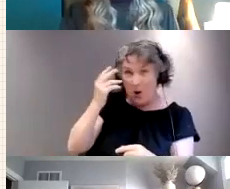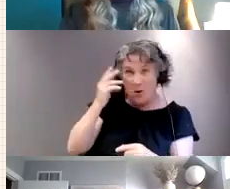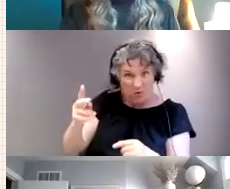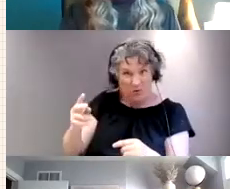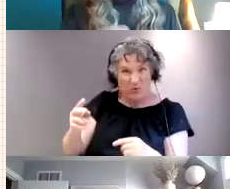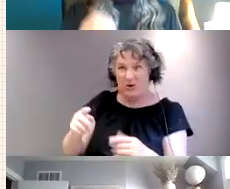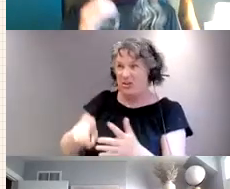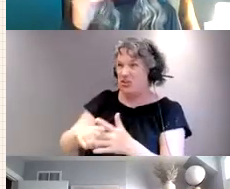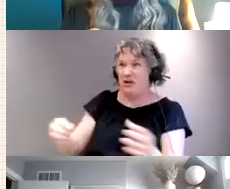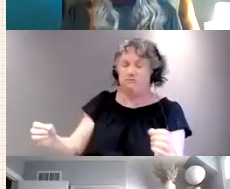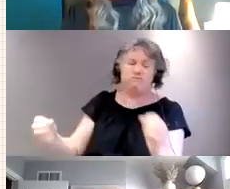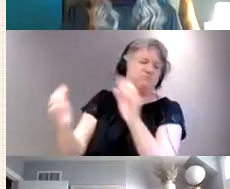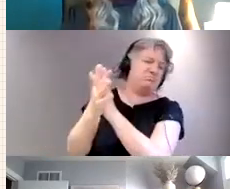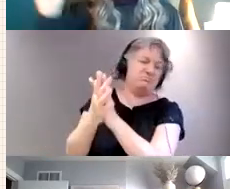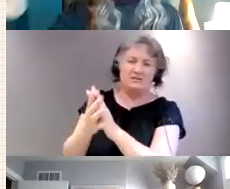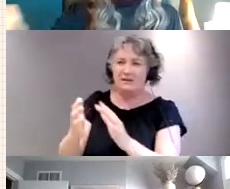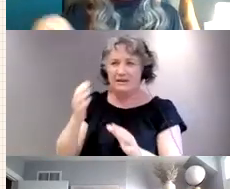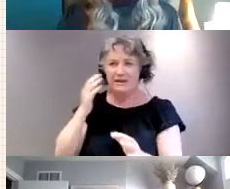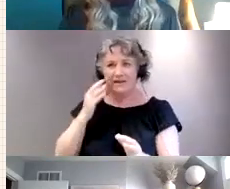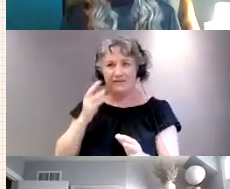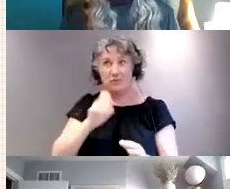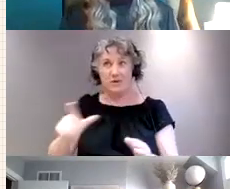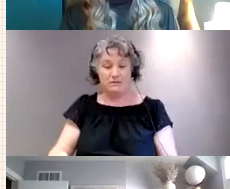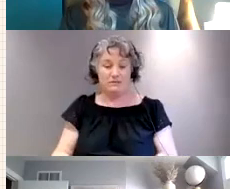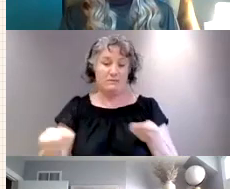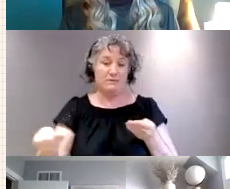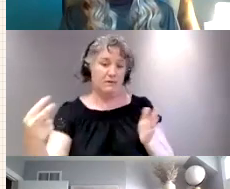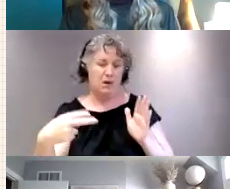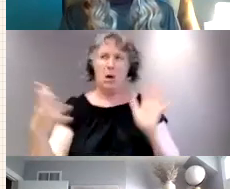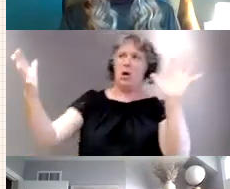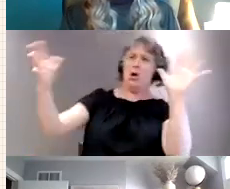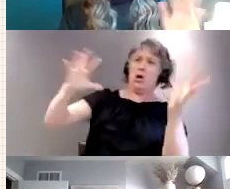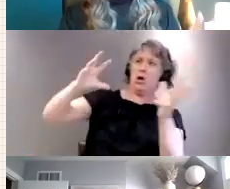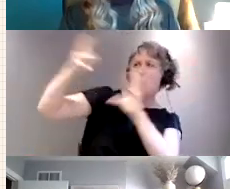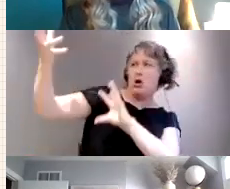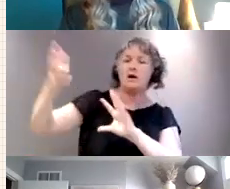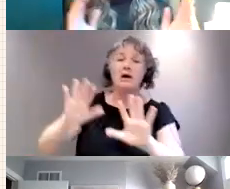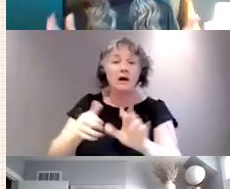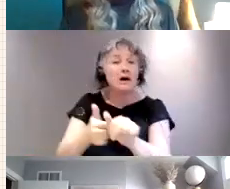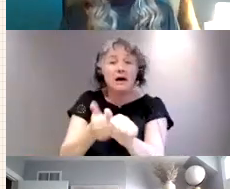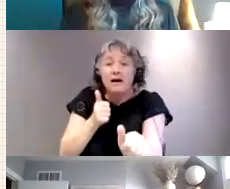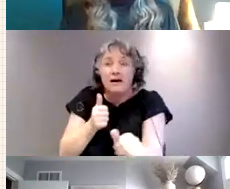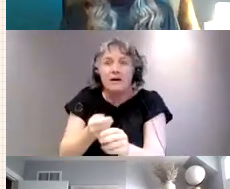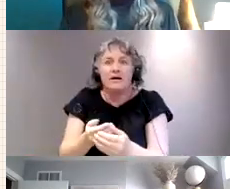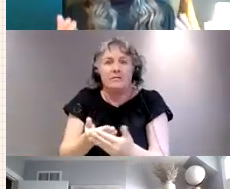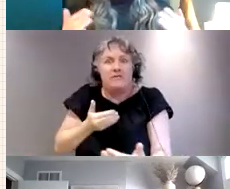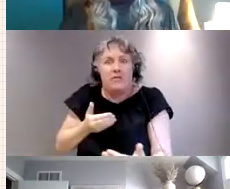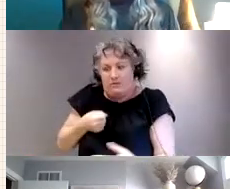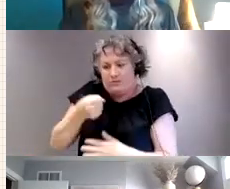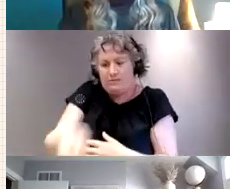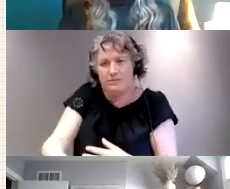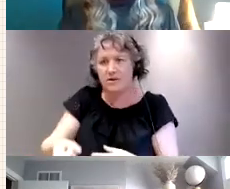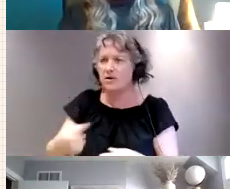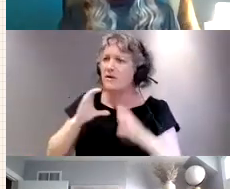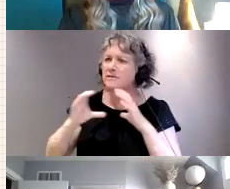this will comes up, can I ask you to have a conversation with your family through elder mediation proactively, kind of